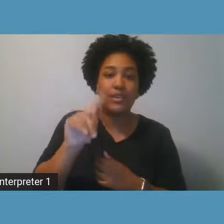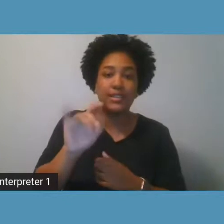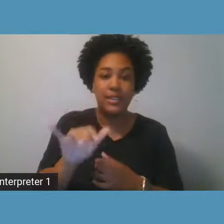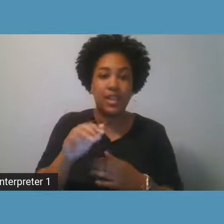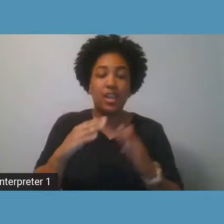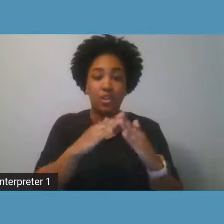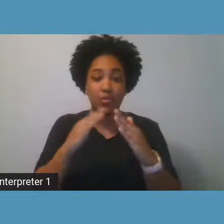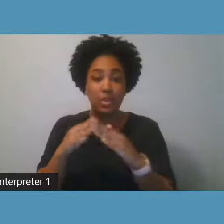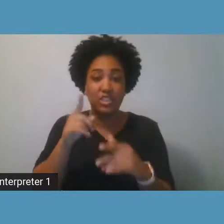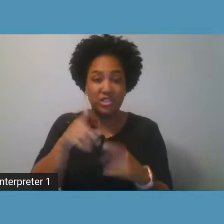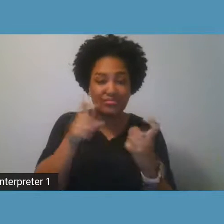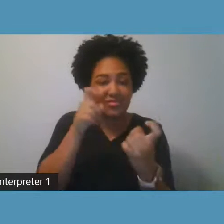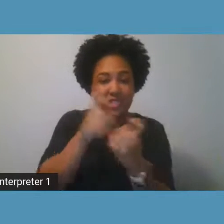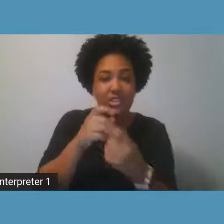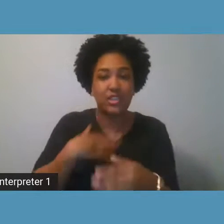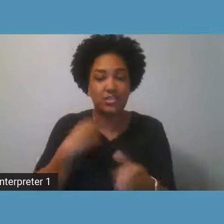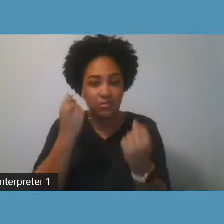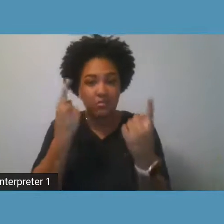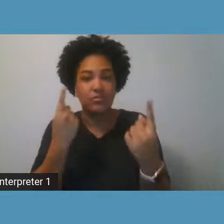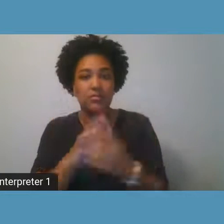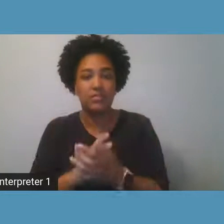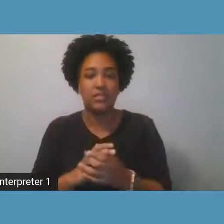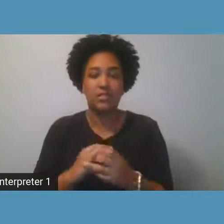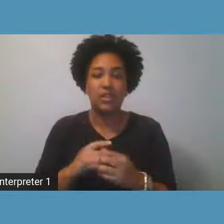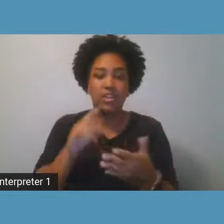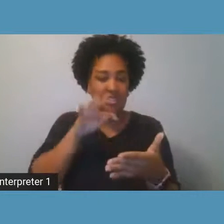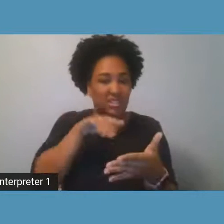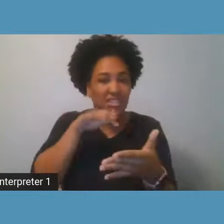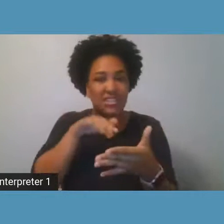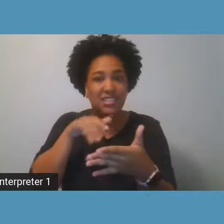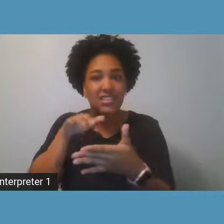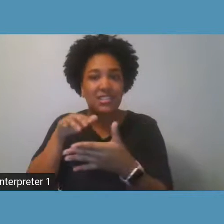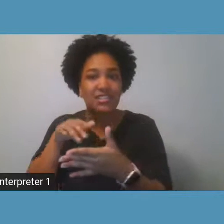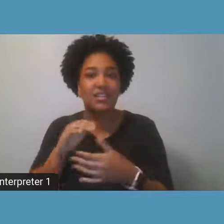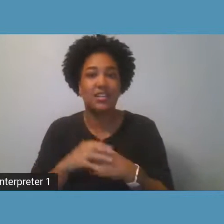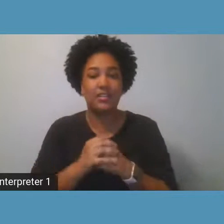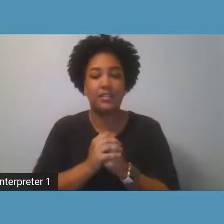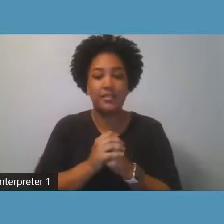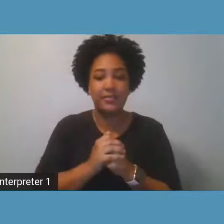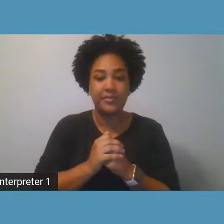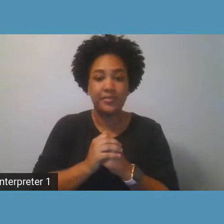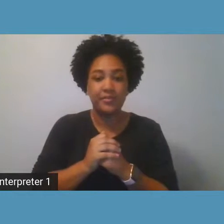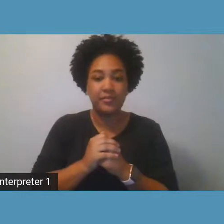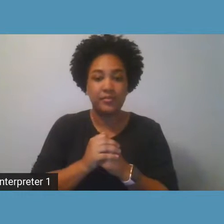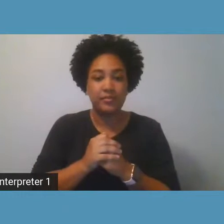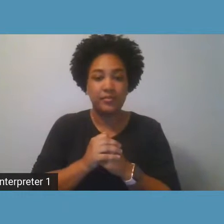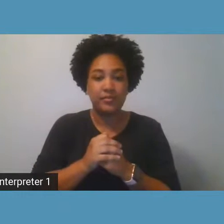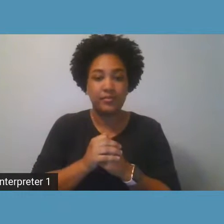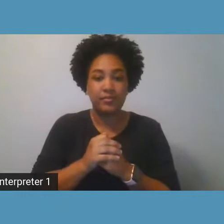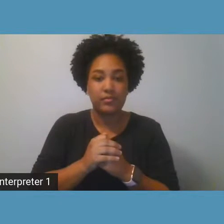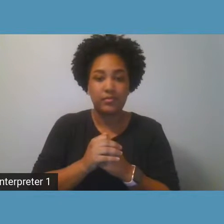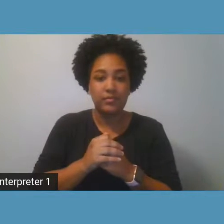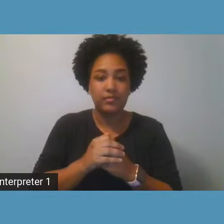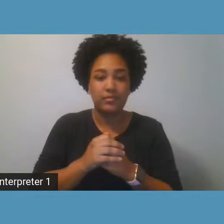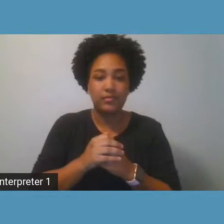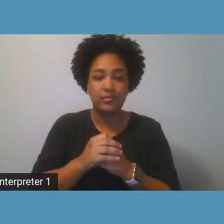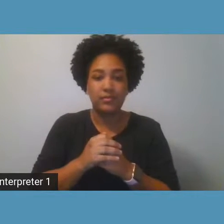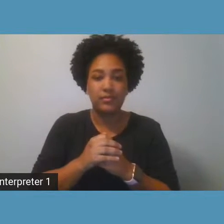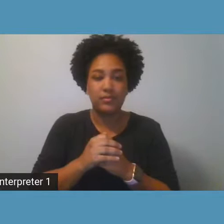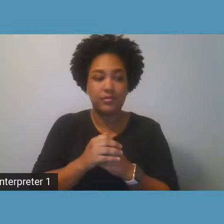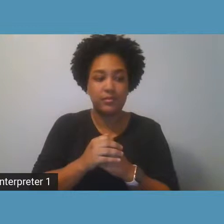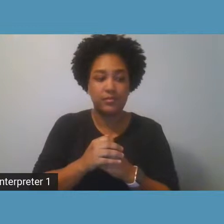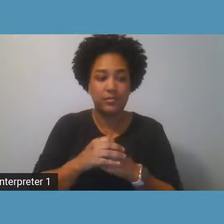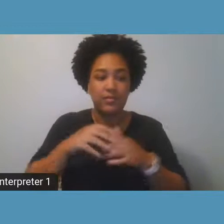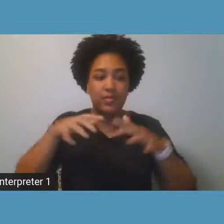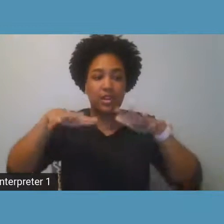is teaching, conducting research, scheduling programs, audience engagement, public relations, or